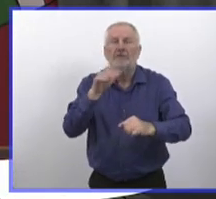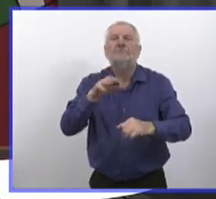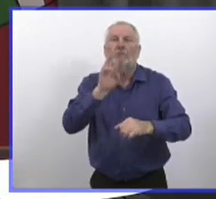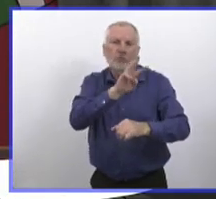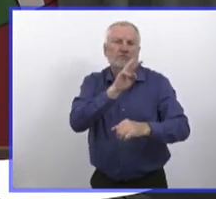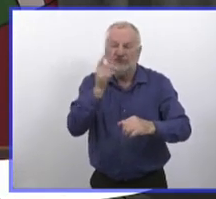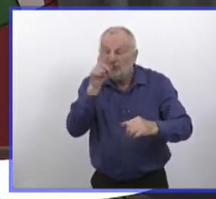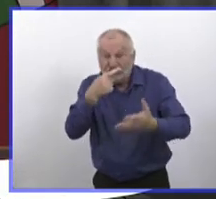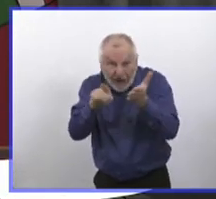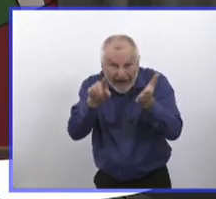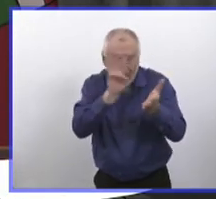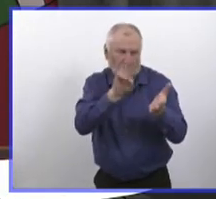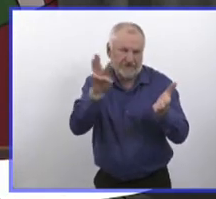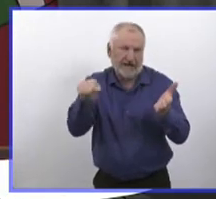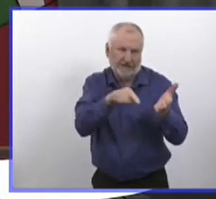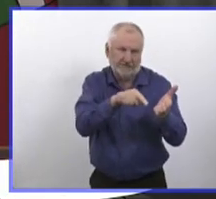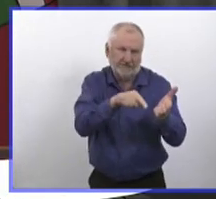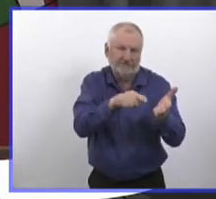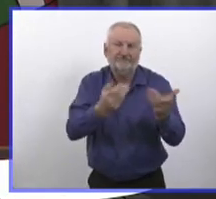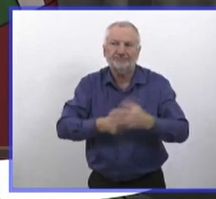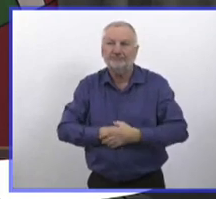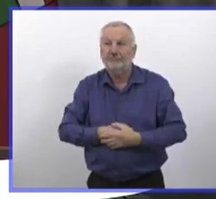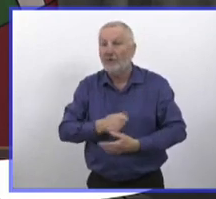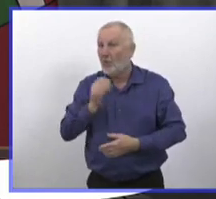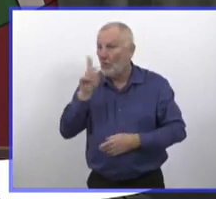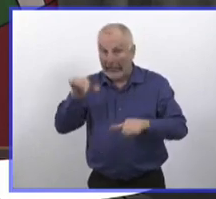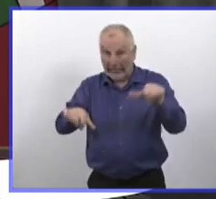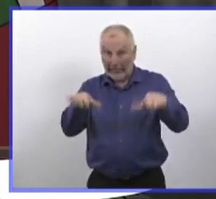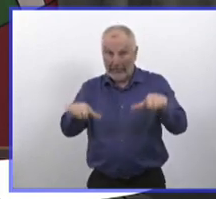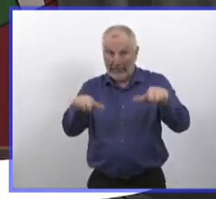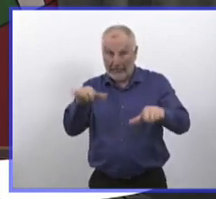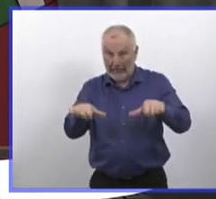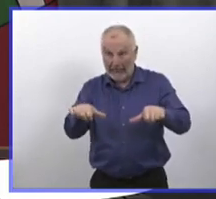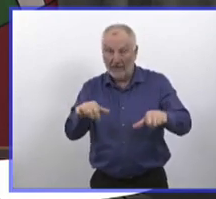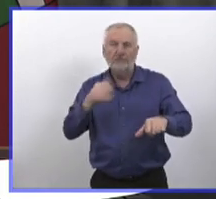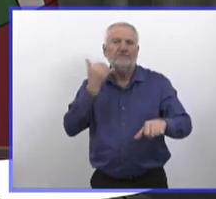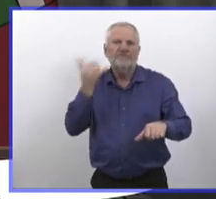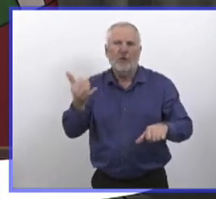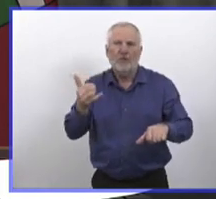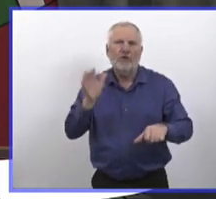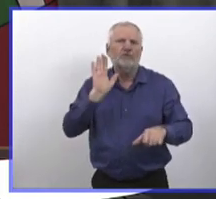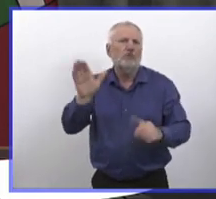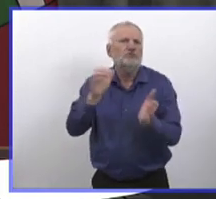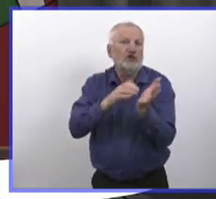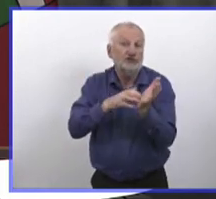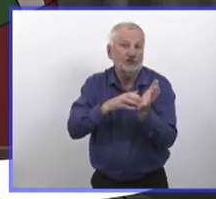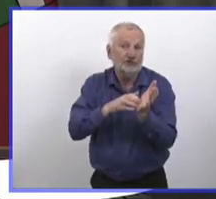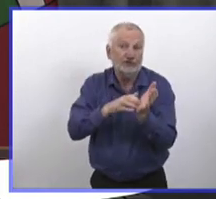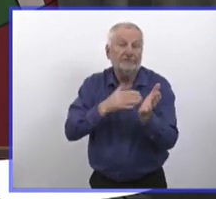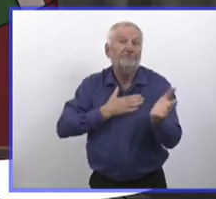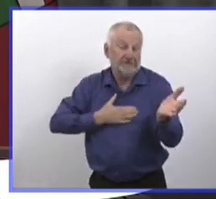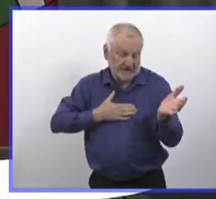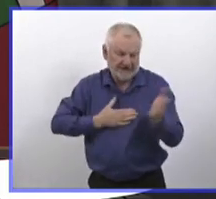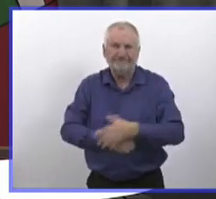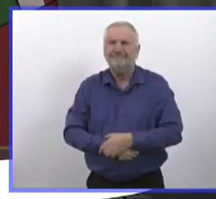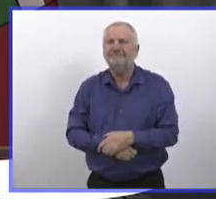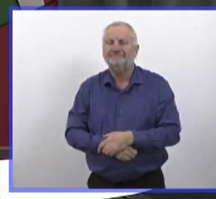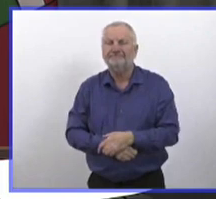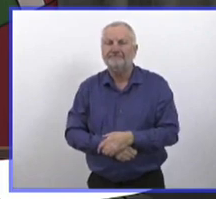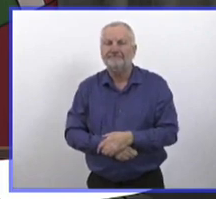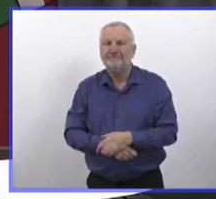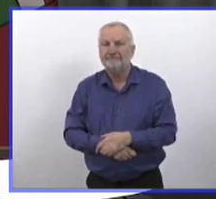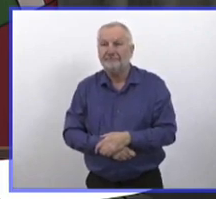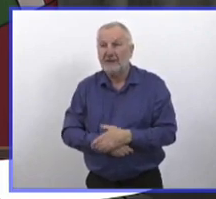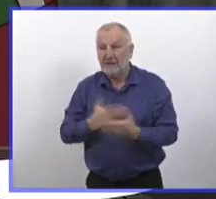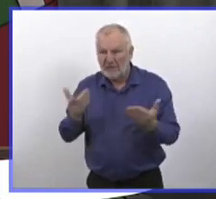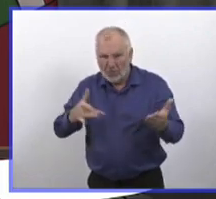your healthcare provider if you're still not sure. I know that this list of conditions may be confusing for